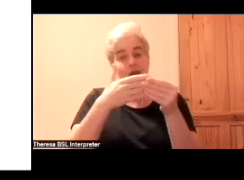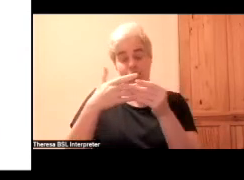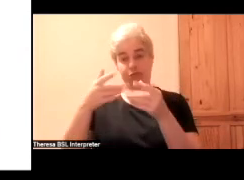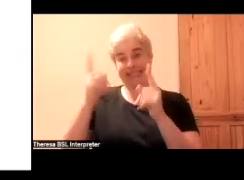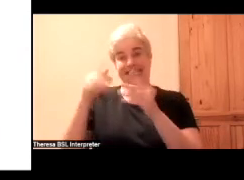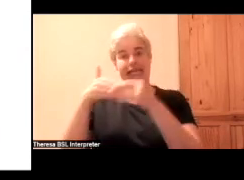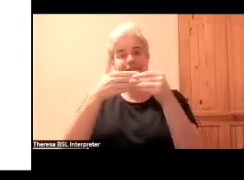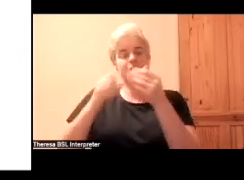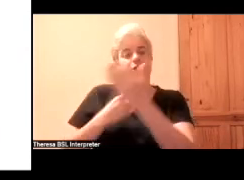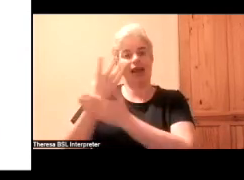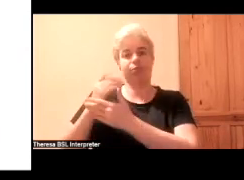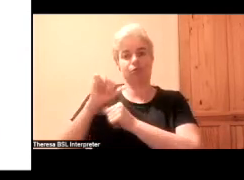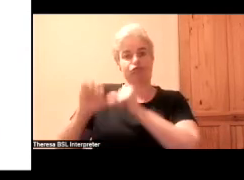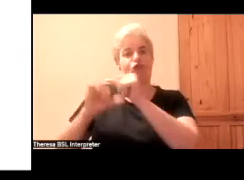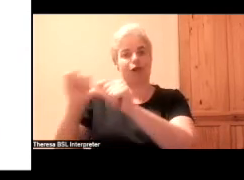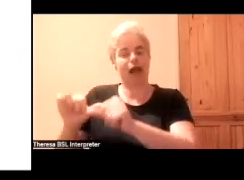even more the case.